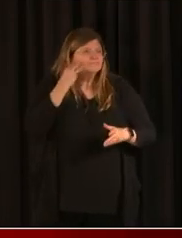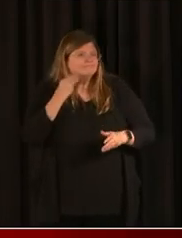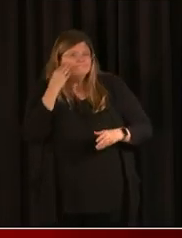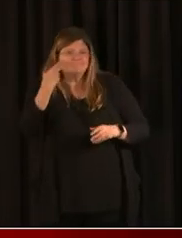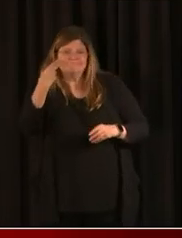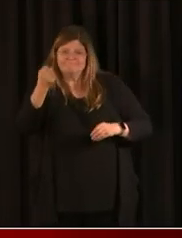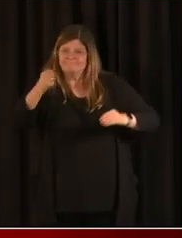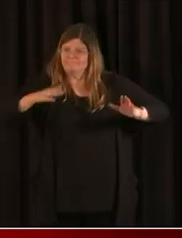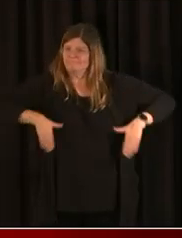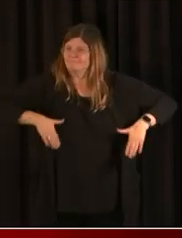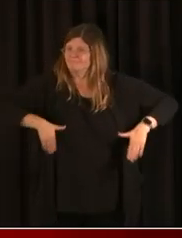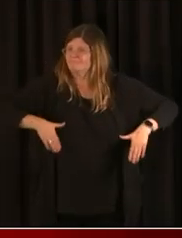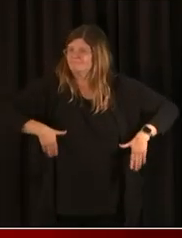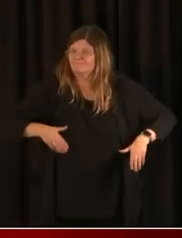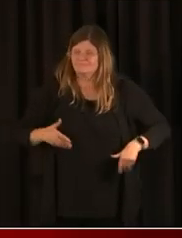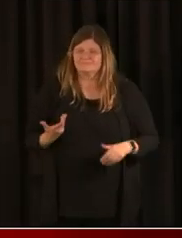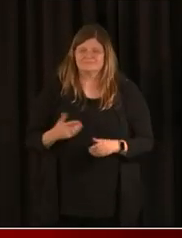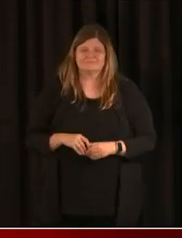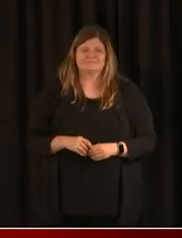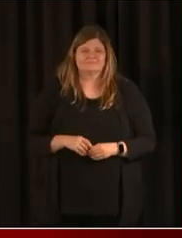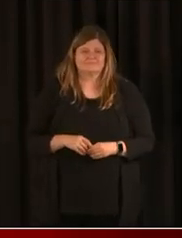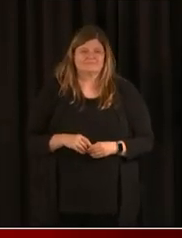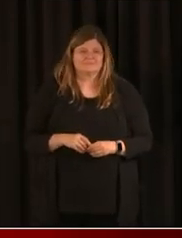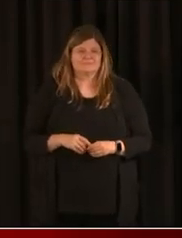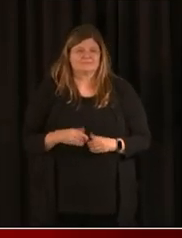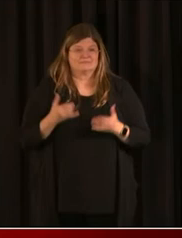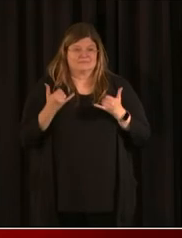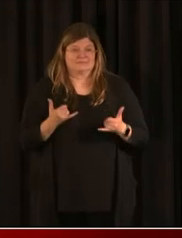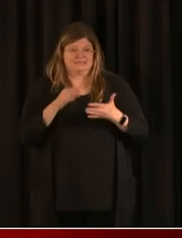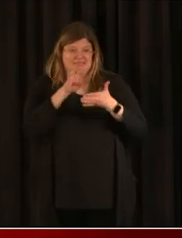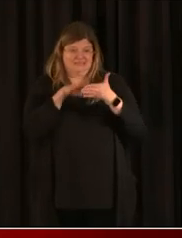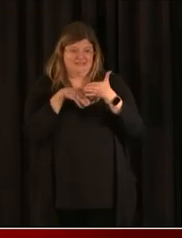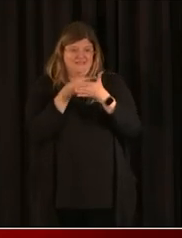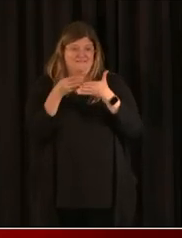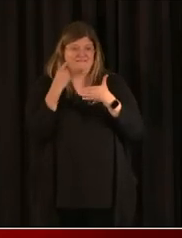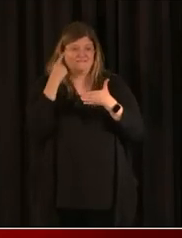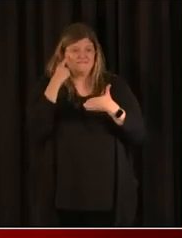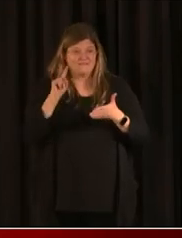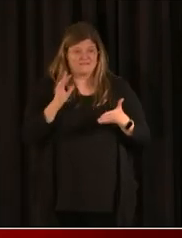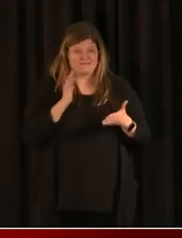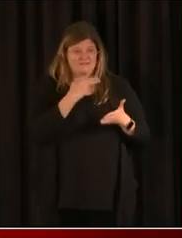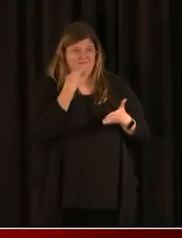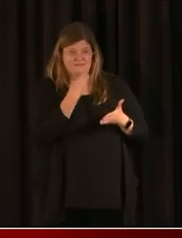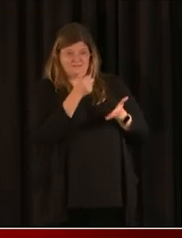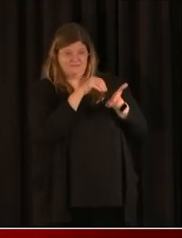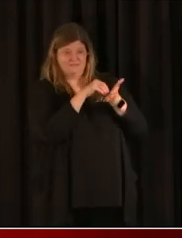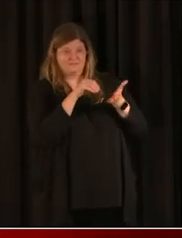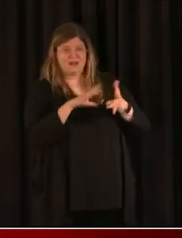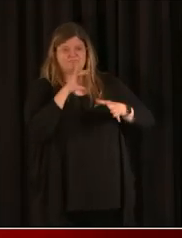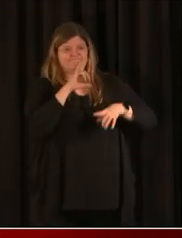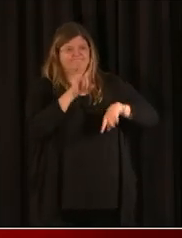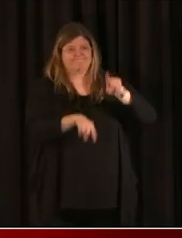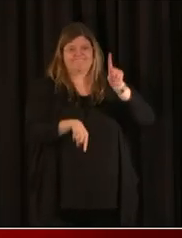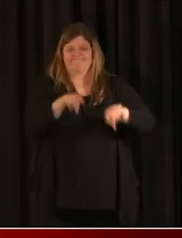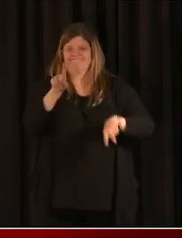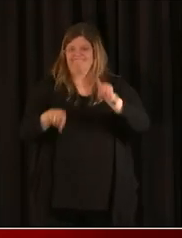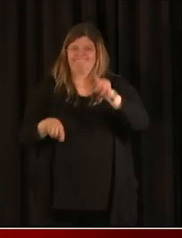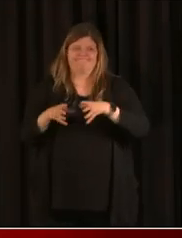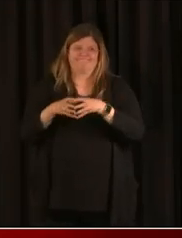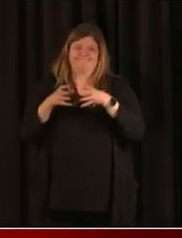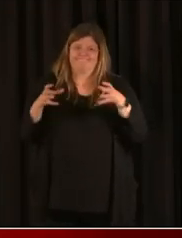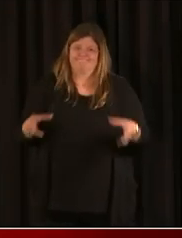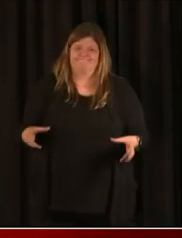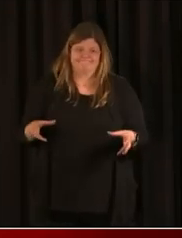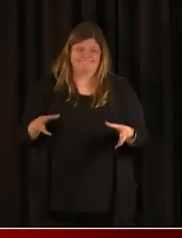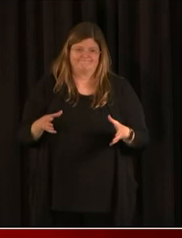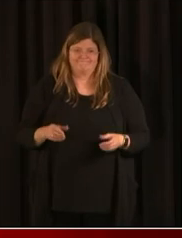this school year. And as mentioned earlier, the schedules for our high school students do vary a lot.